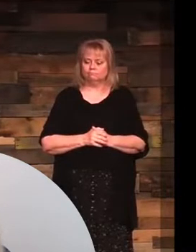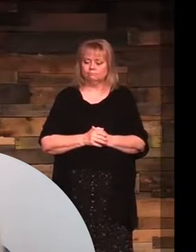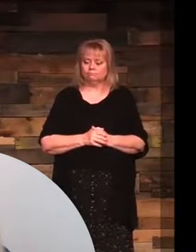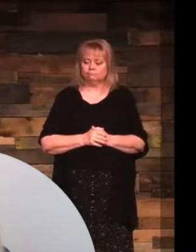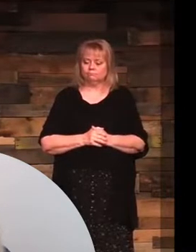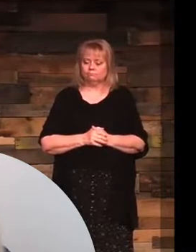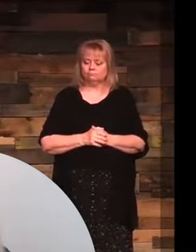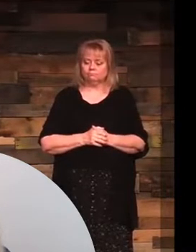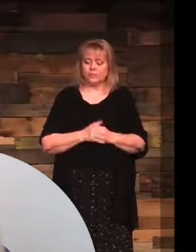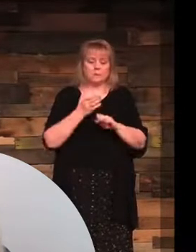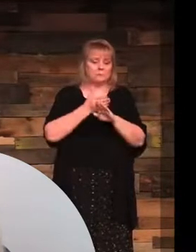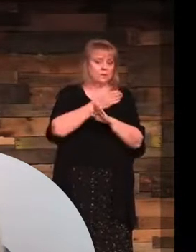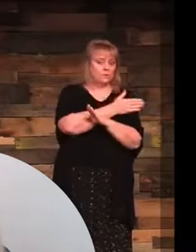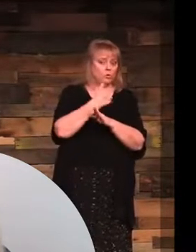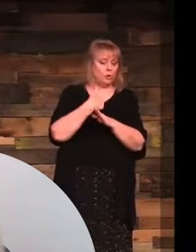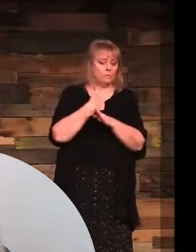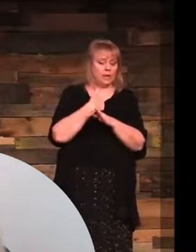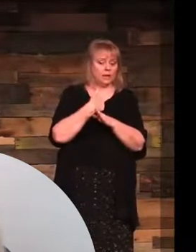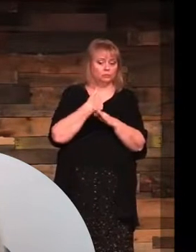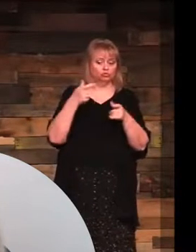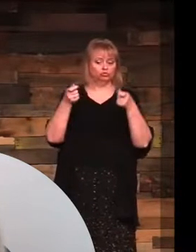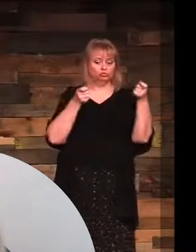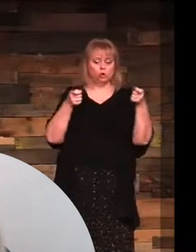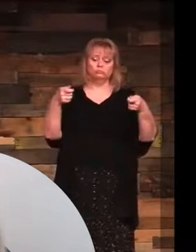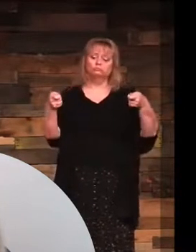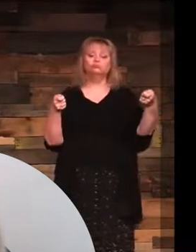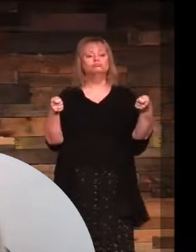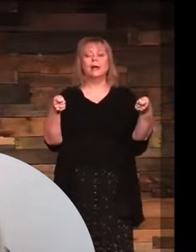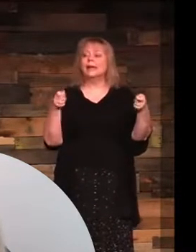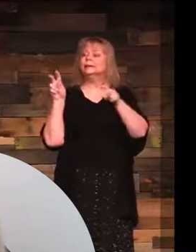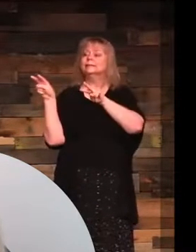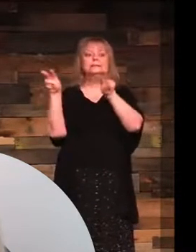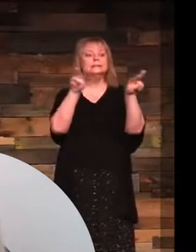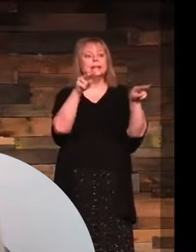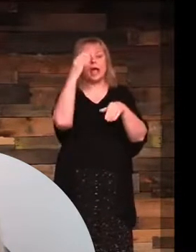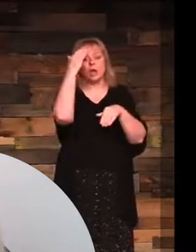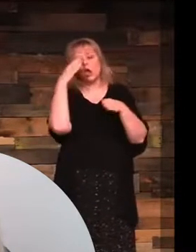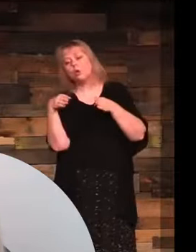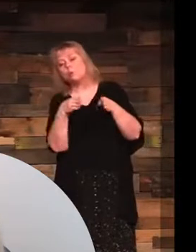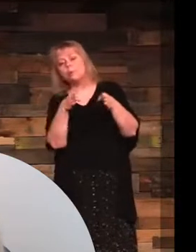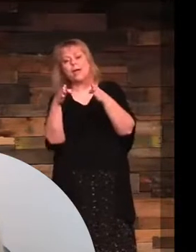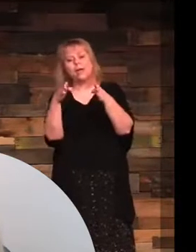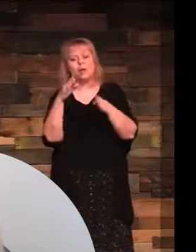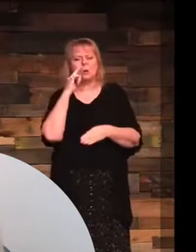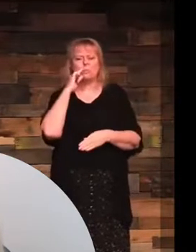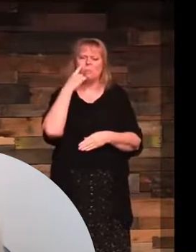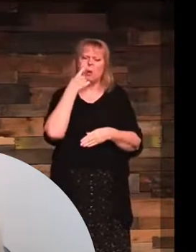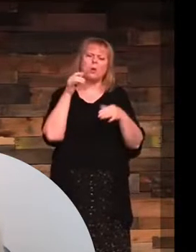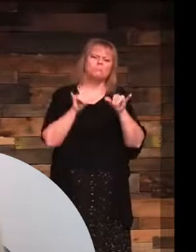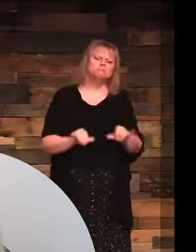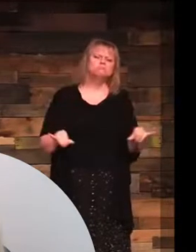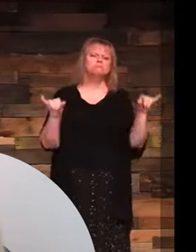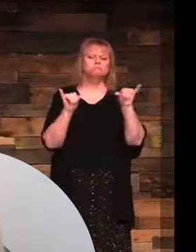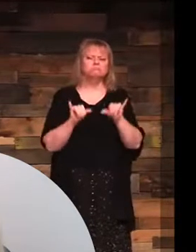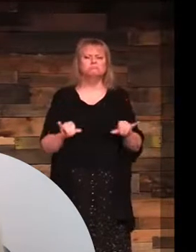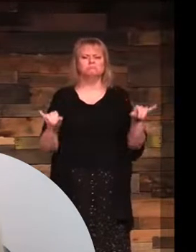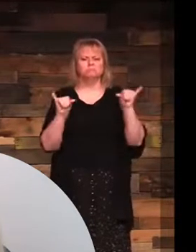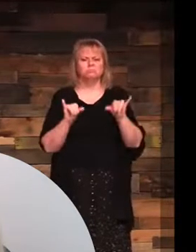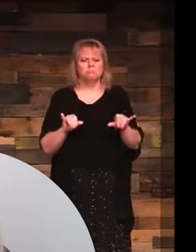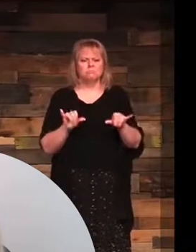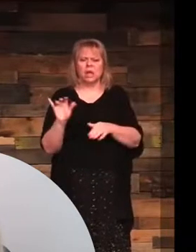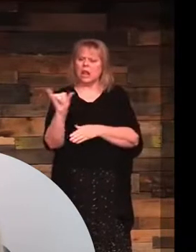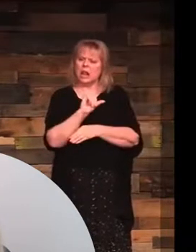control, I knew the way. It was rather boring at times, like going through the